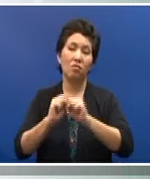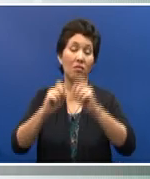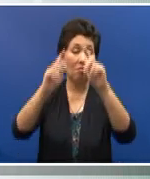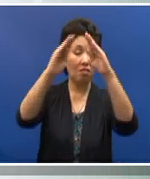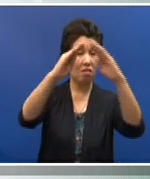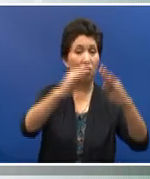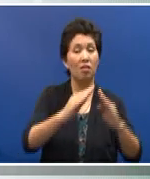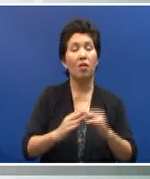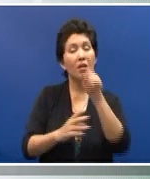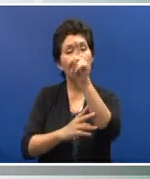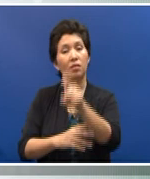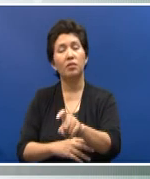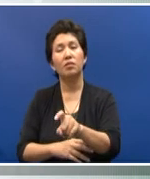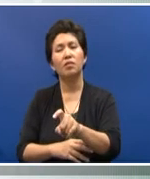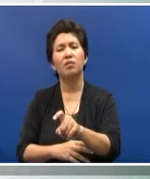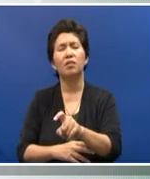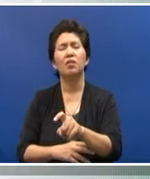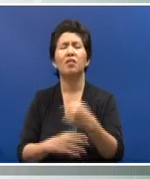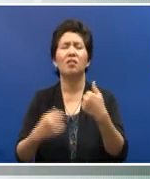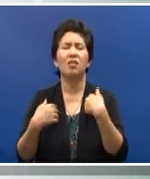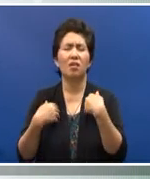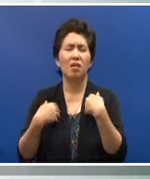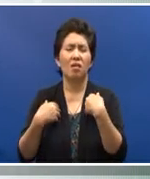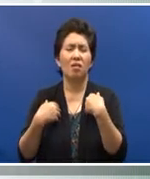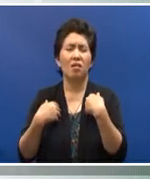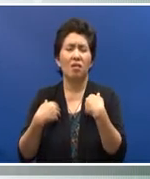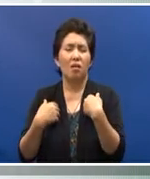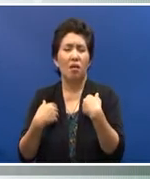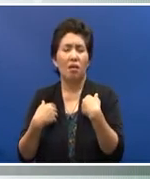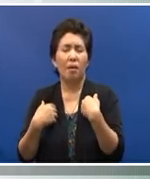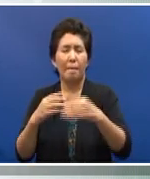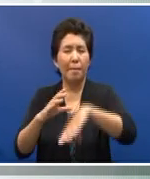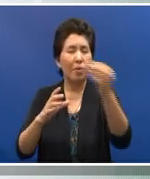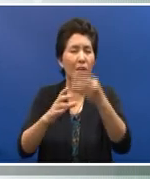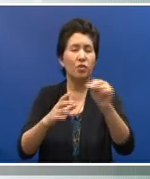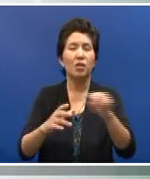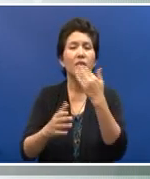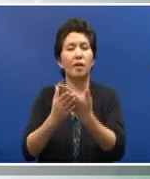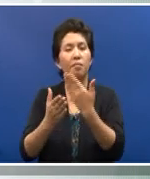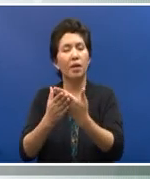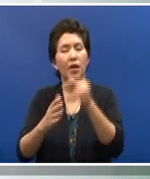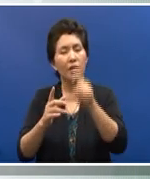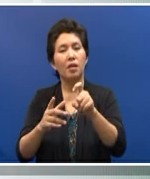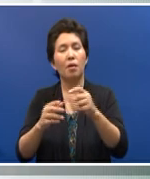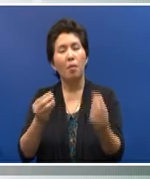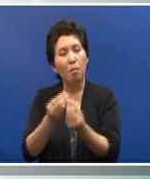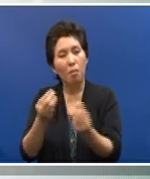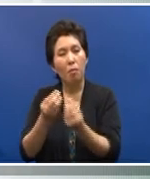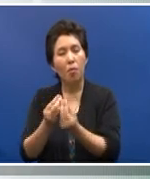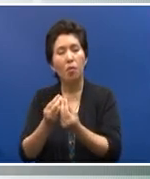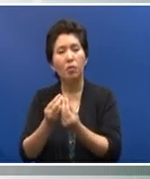then it lead to efficient systems of food productions, and also by now it lead to more